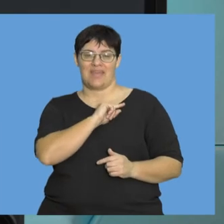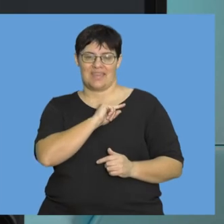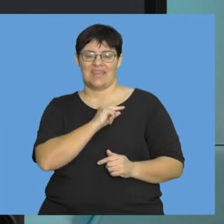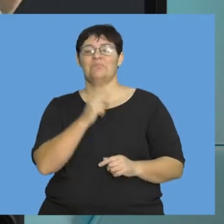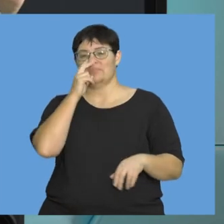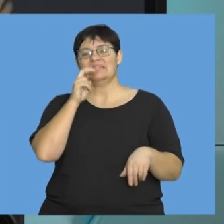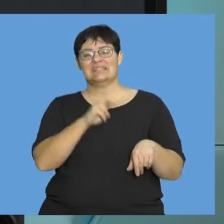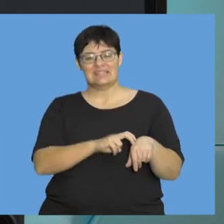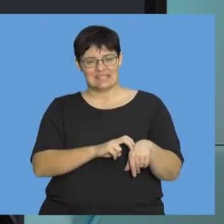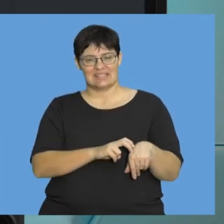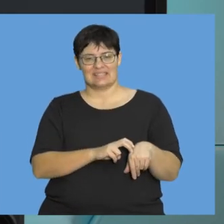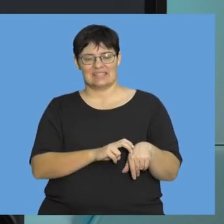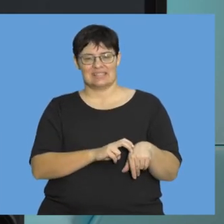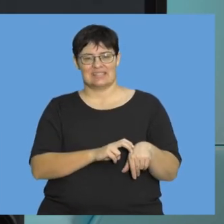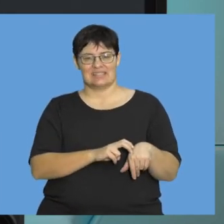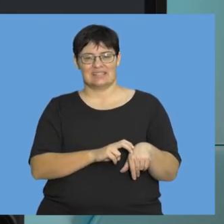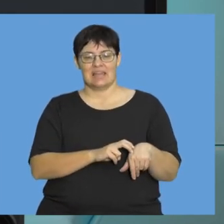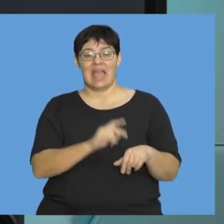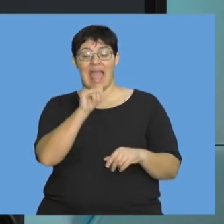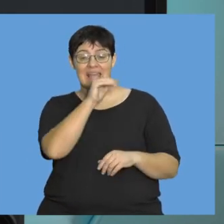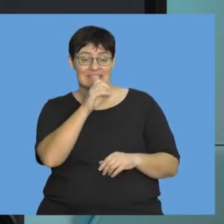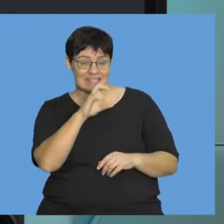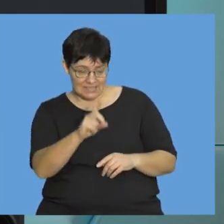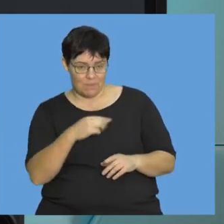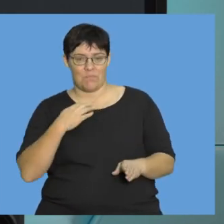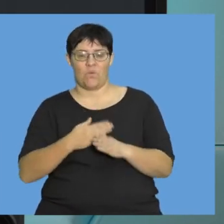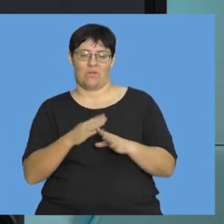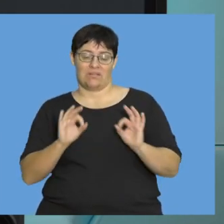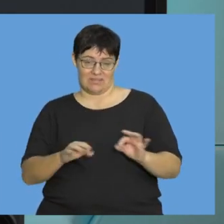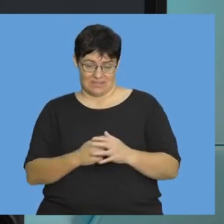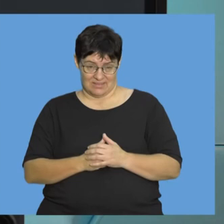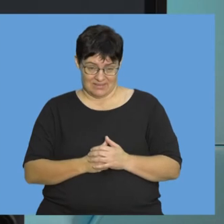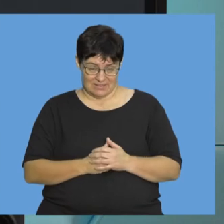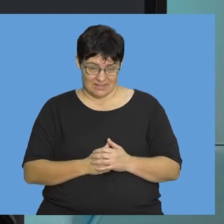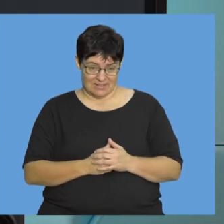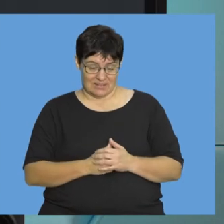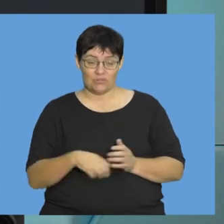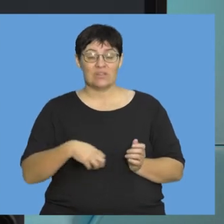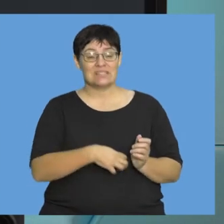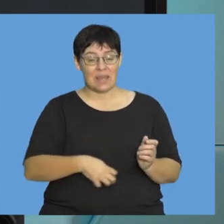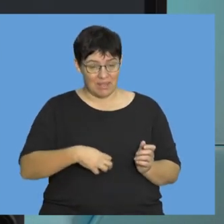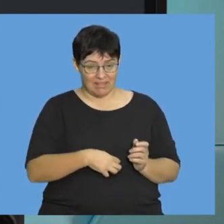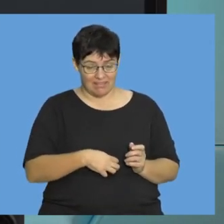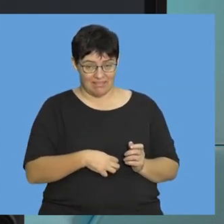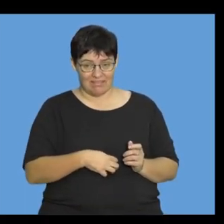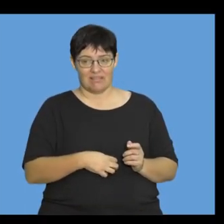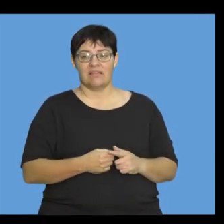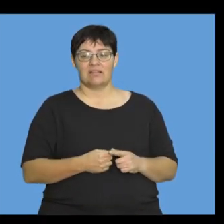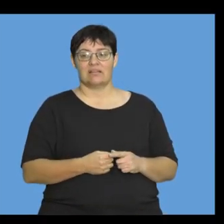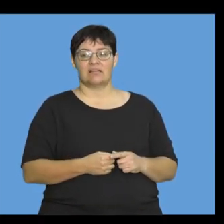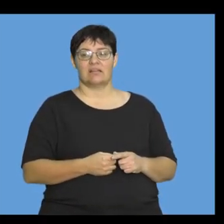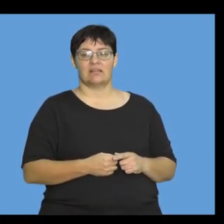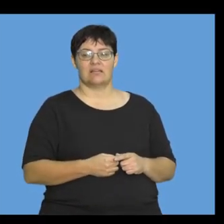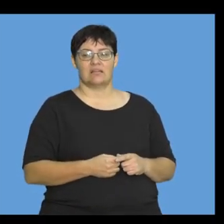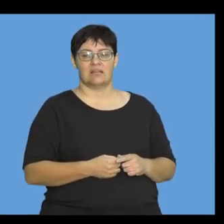Ah, you know why? Because I need to work when it's acid. So what my stomach does? My